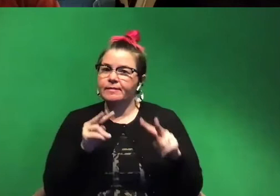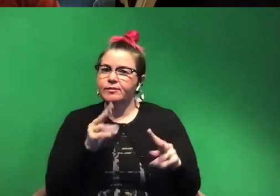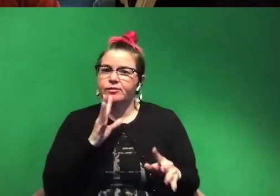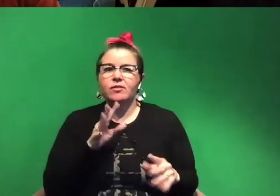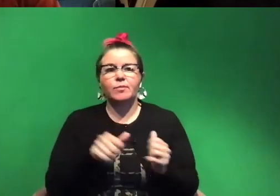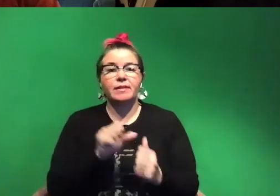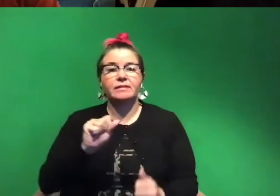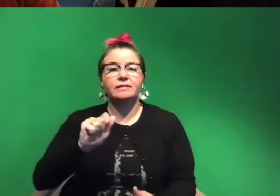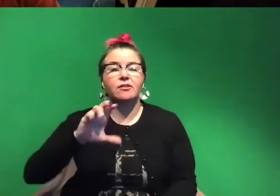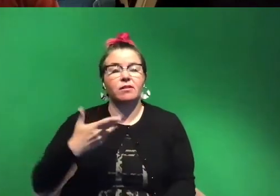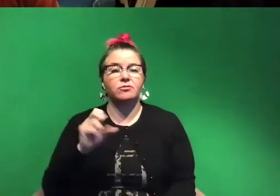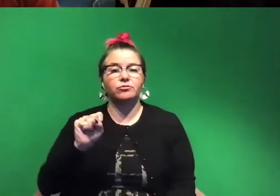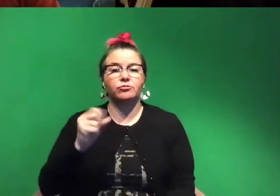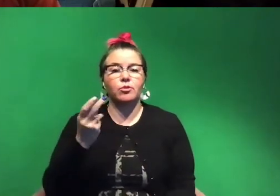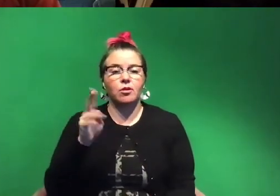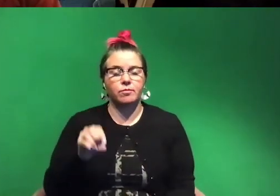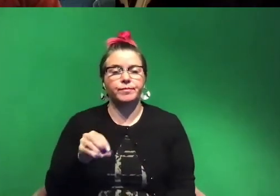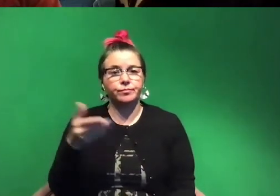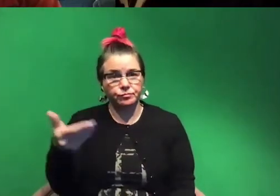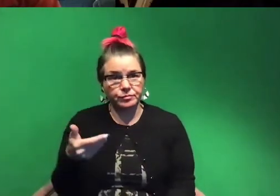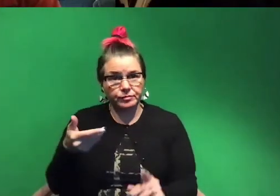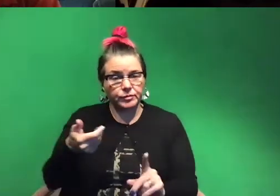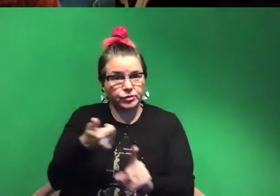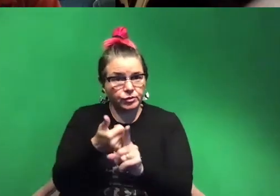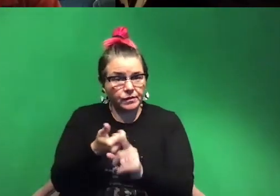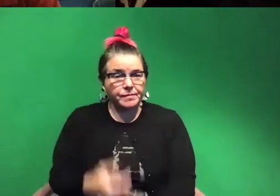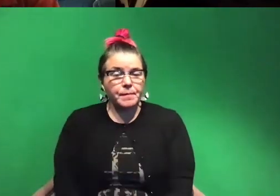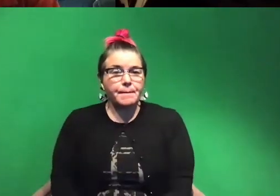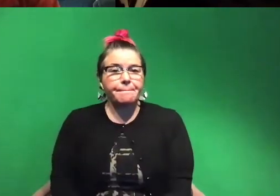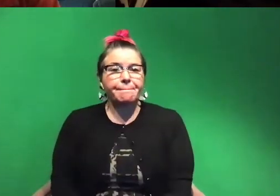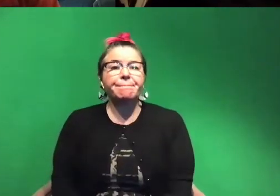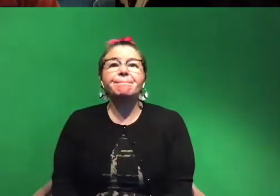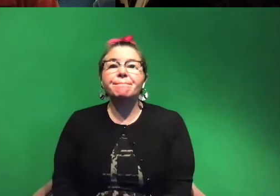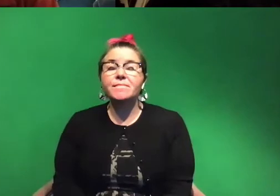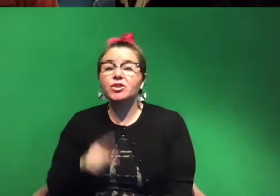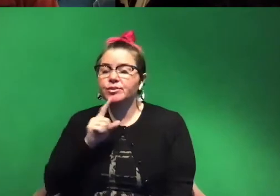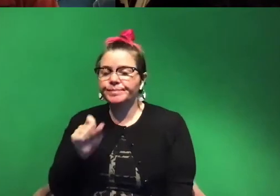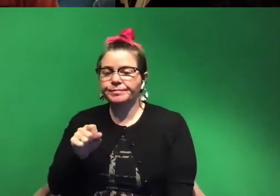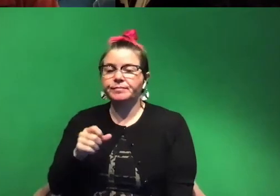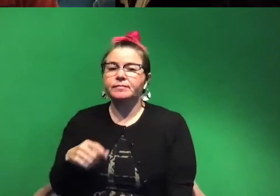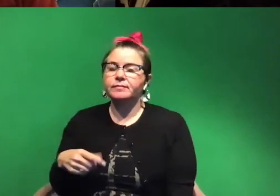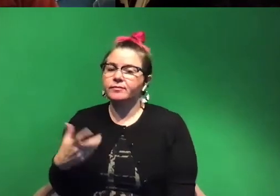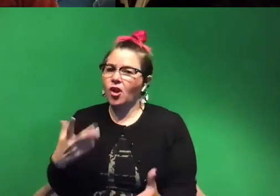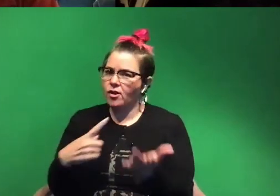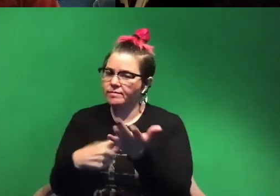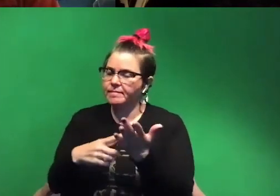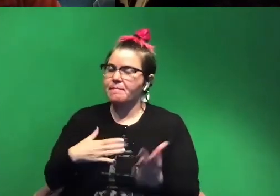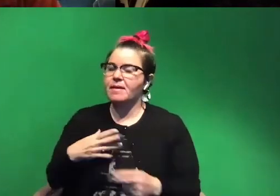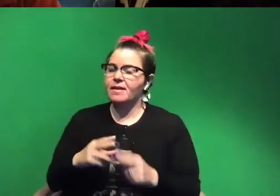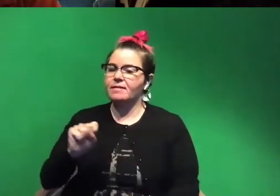Sarah Schorno. So Sarah, would you like to introduce yourself? Sure, yeah, so as you've already said, my name's Sarah